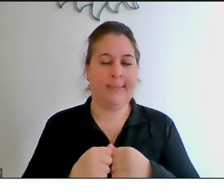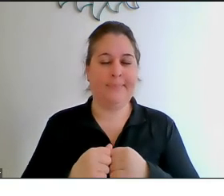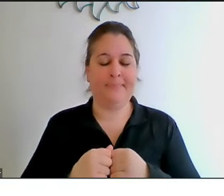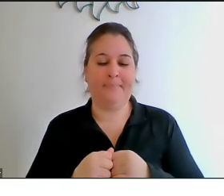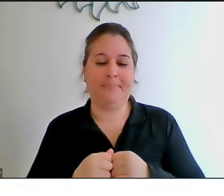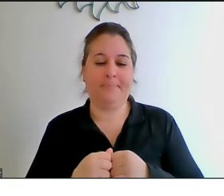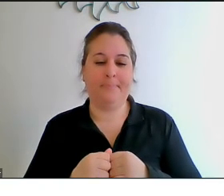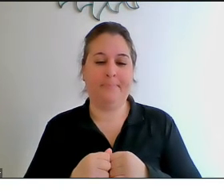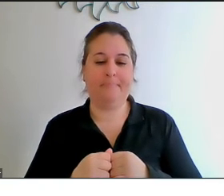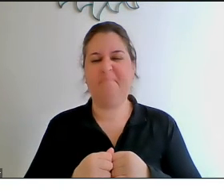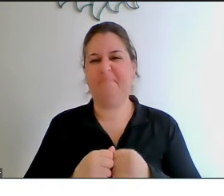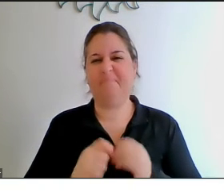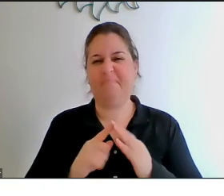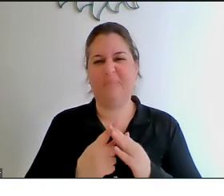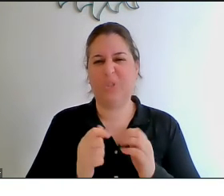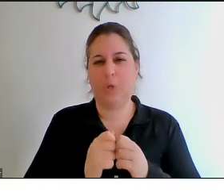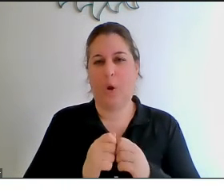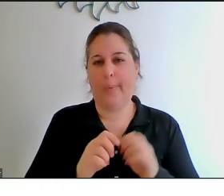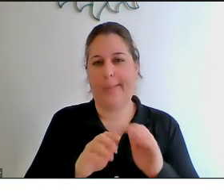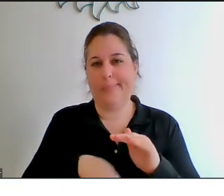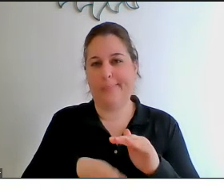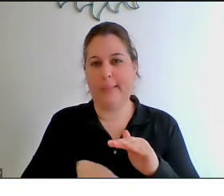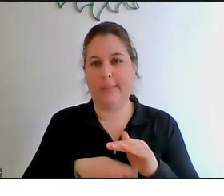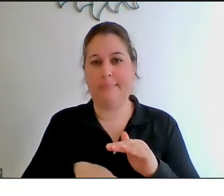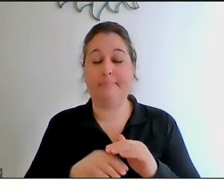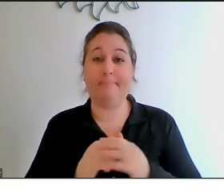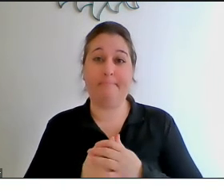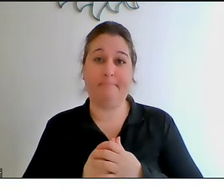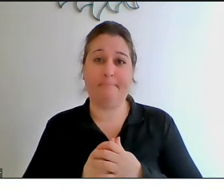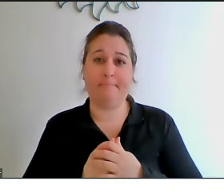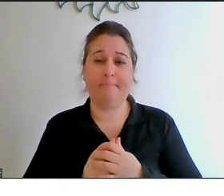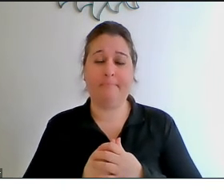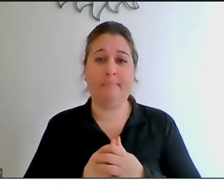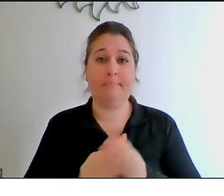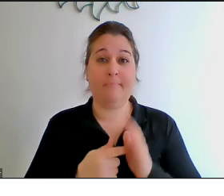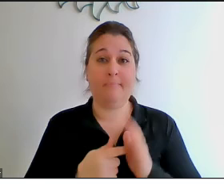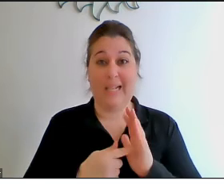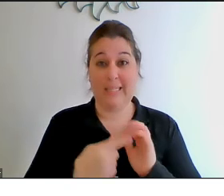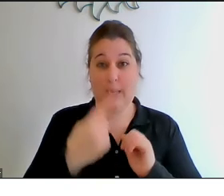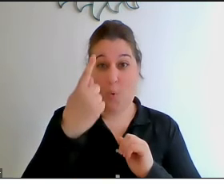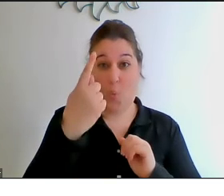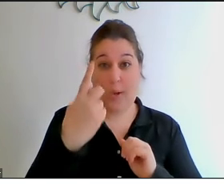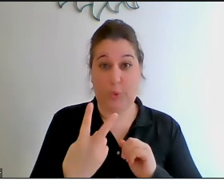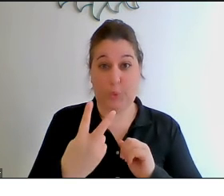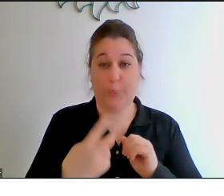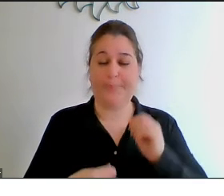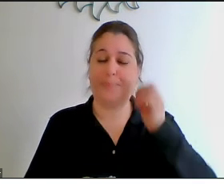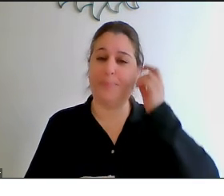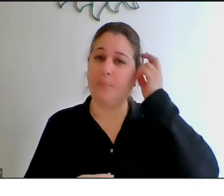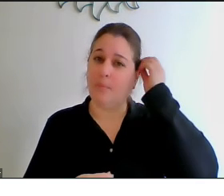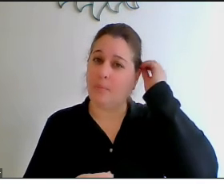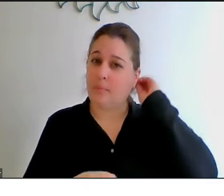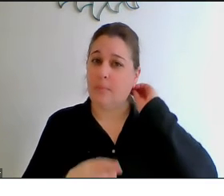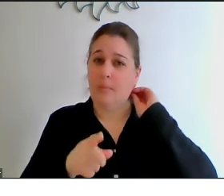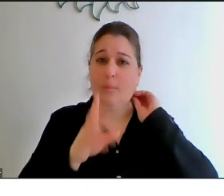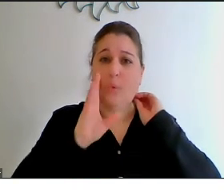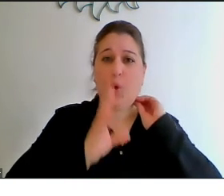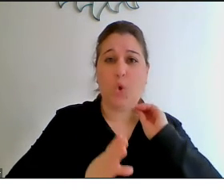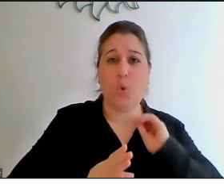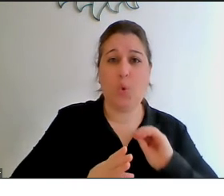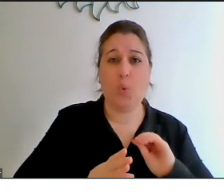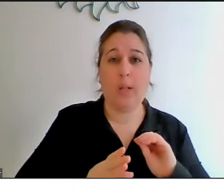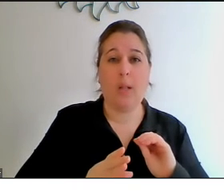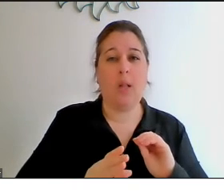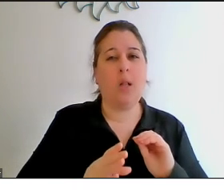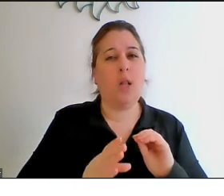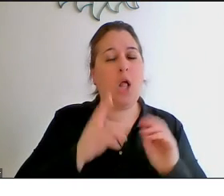So let's start off with some basic ones. So example 1 and 2. Okay, so